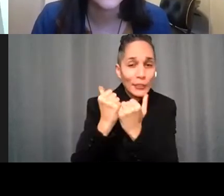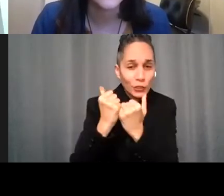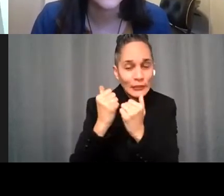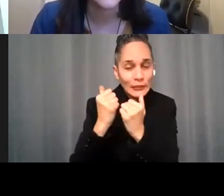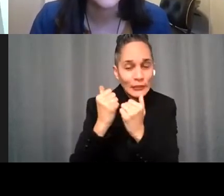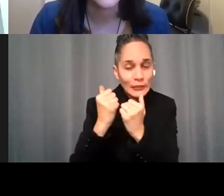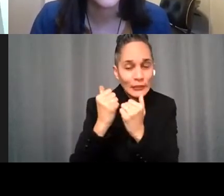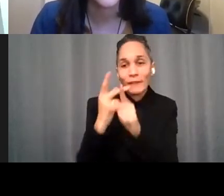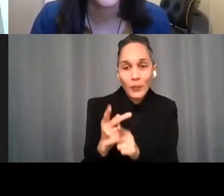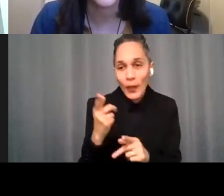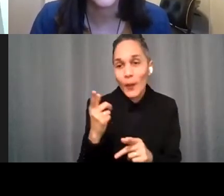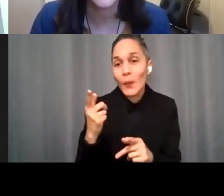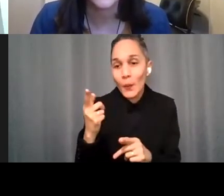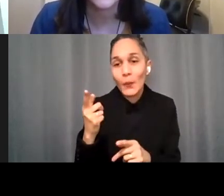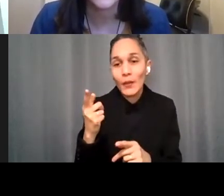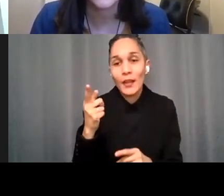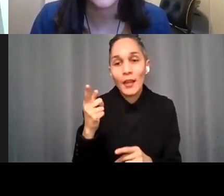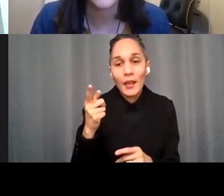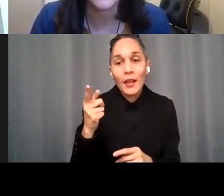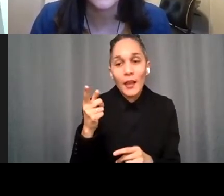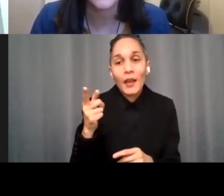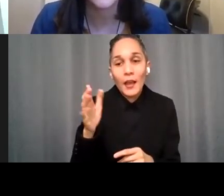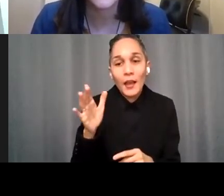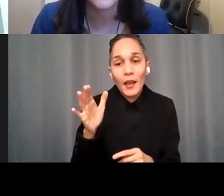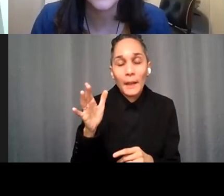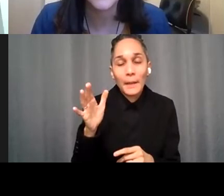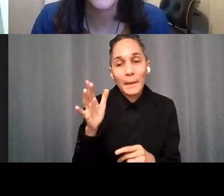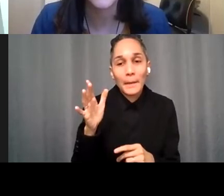who lead roles are. And